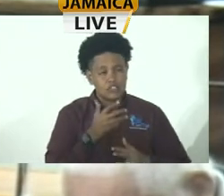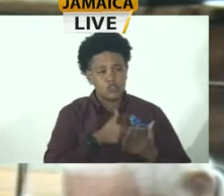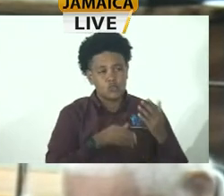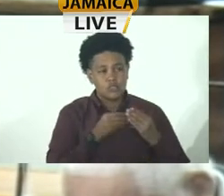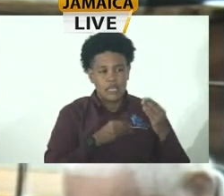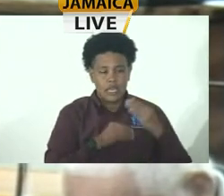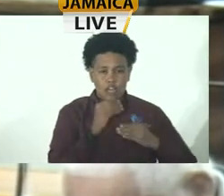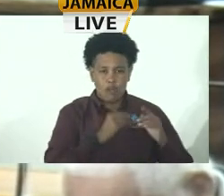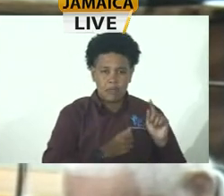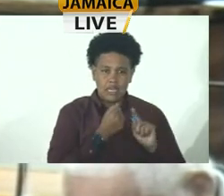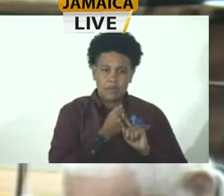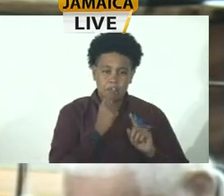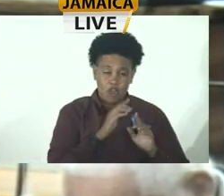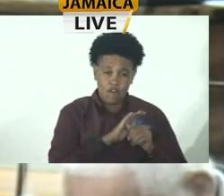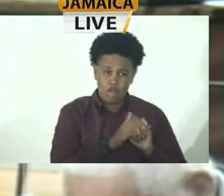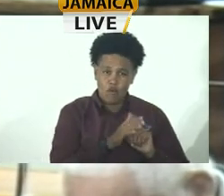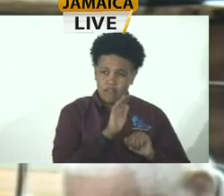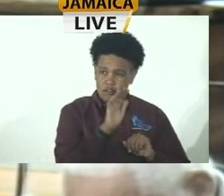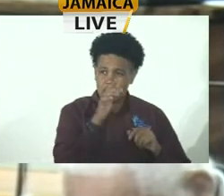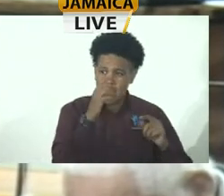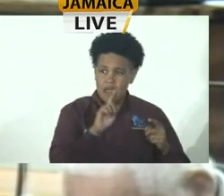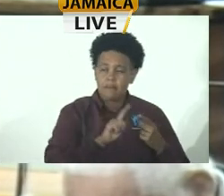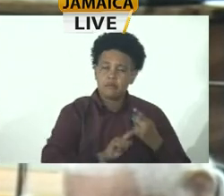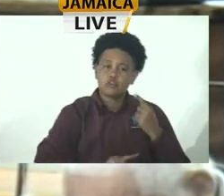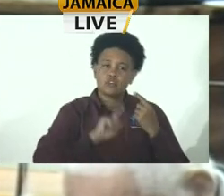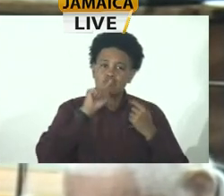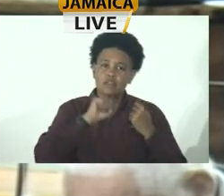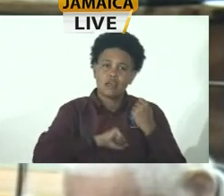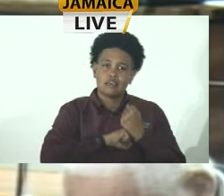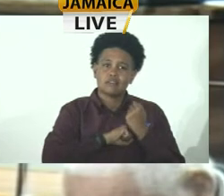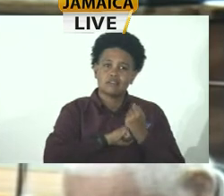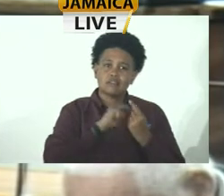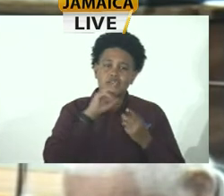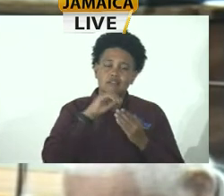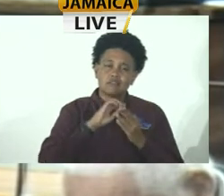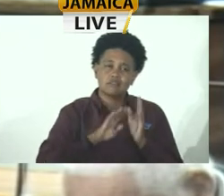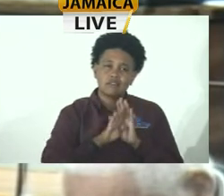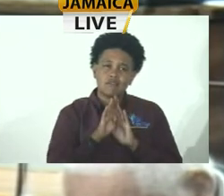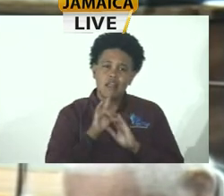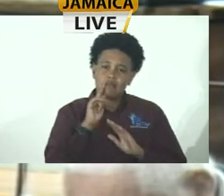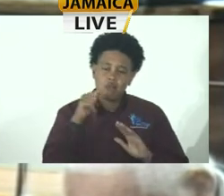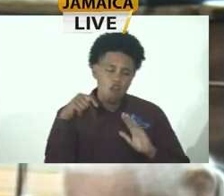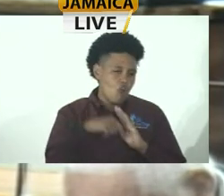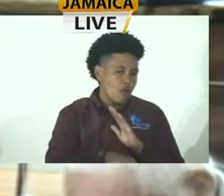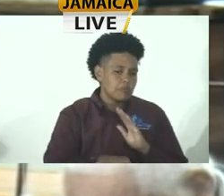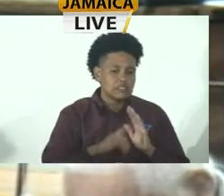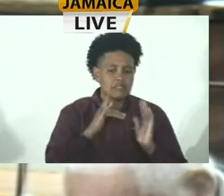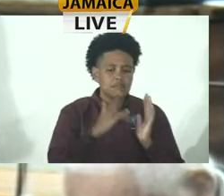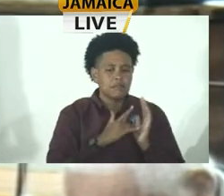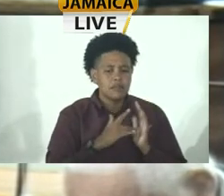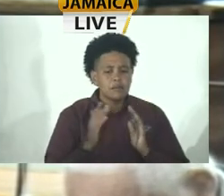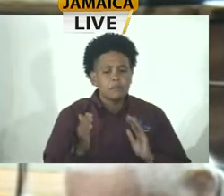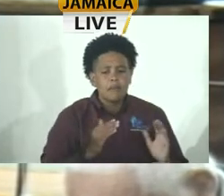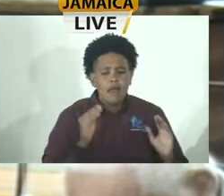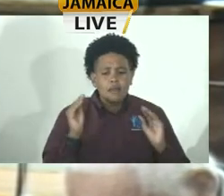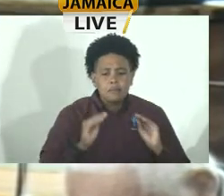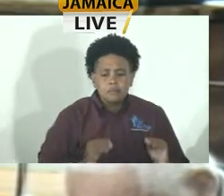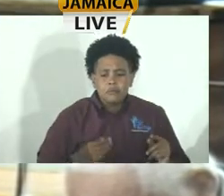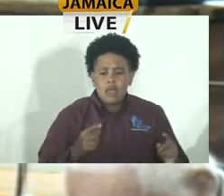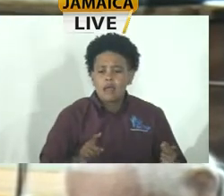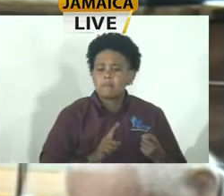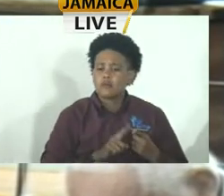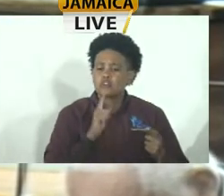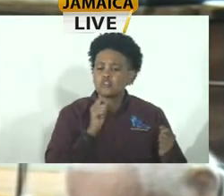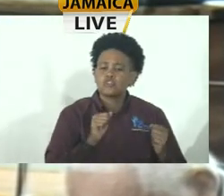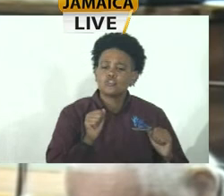of covid 19 and assisting in developing a comprehensive medium-term recovery plan and strategy to address